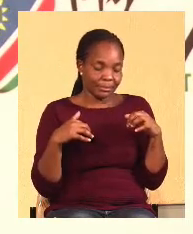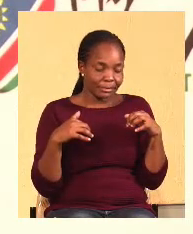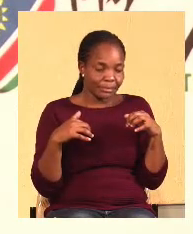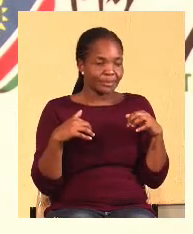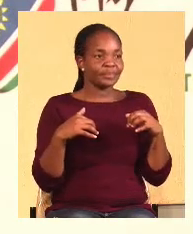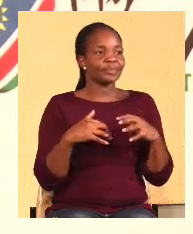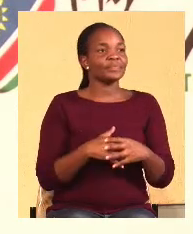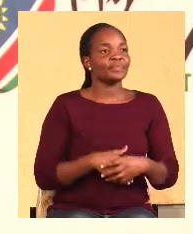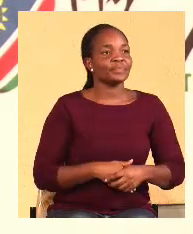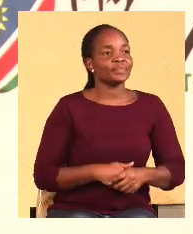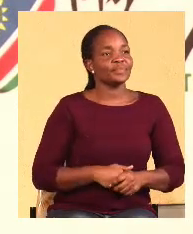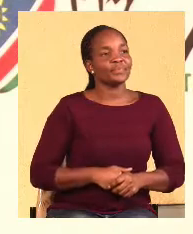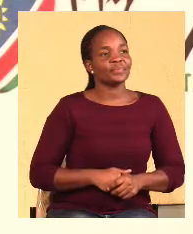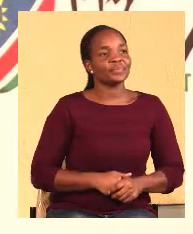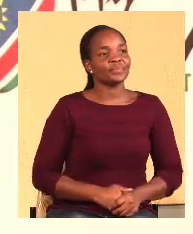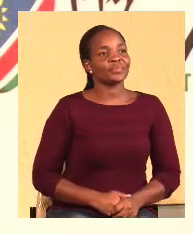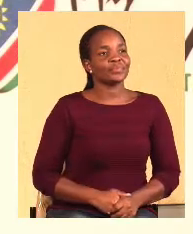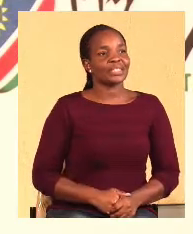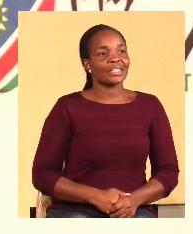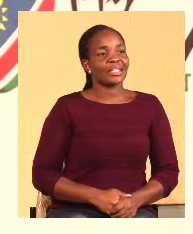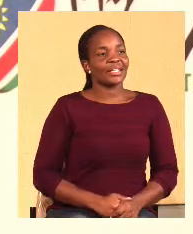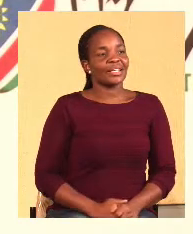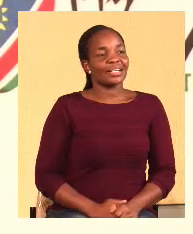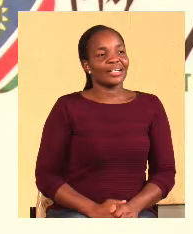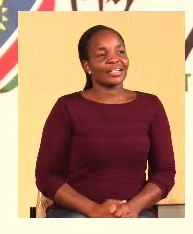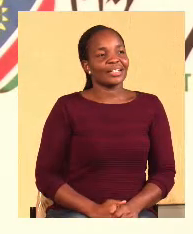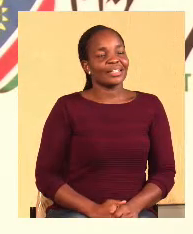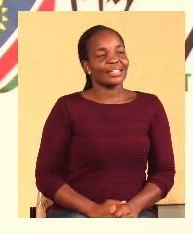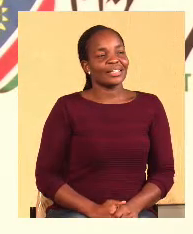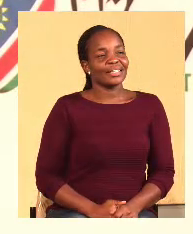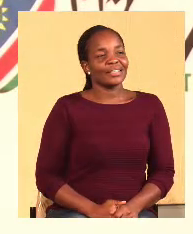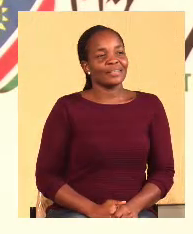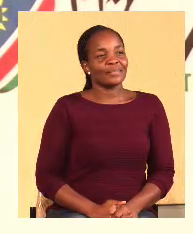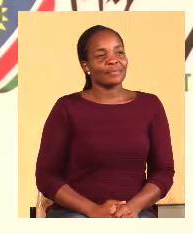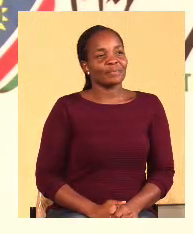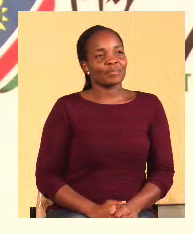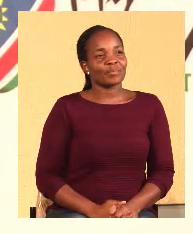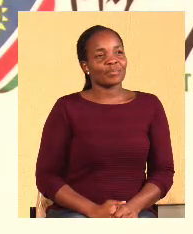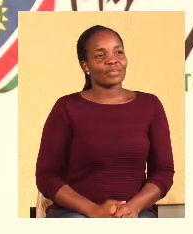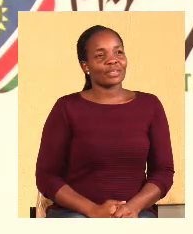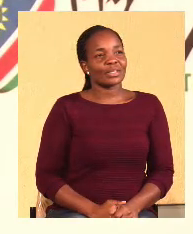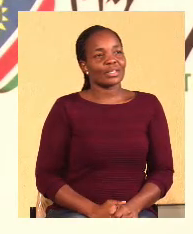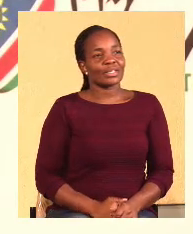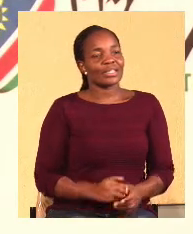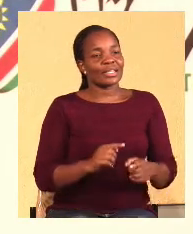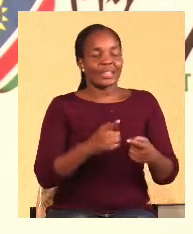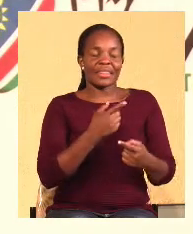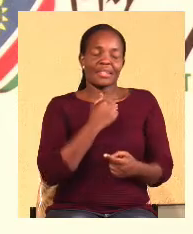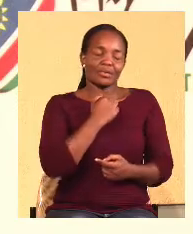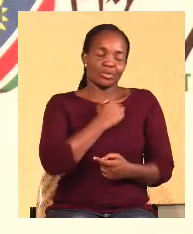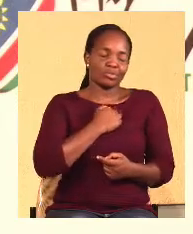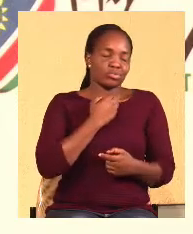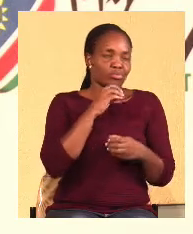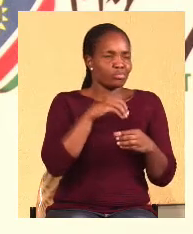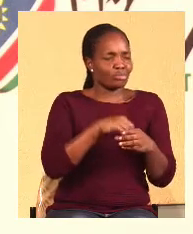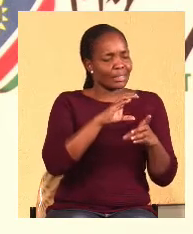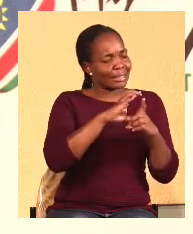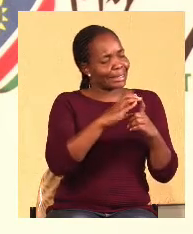to probably provide for, because I think there are very emotional issues attached to some of these, the same thing with cultural